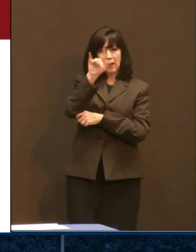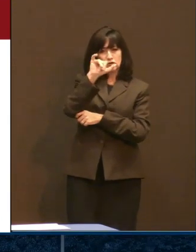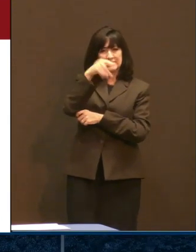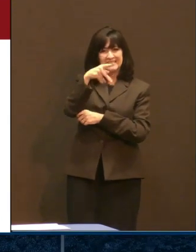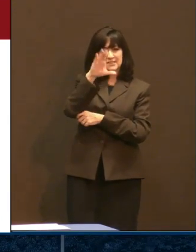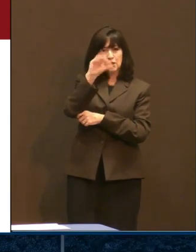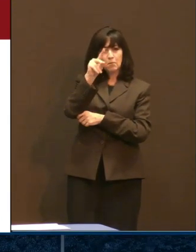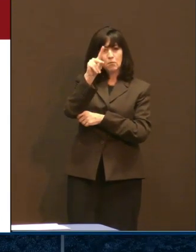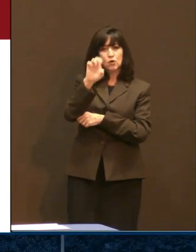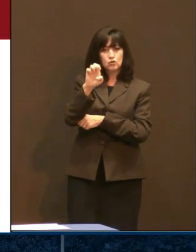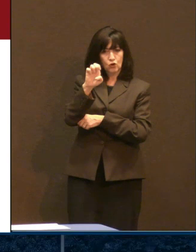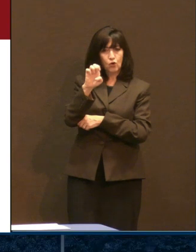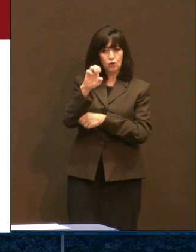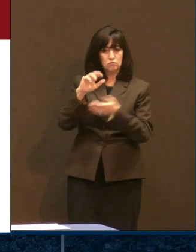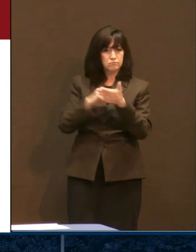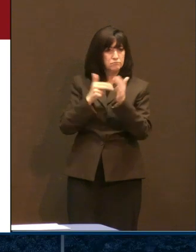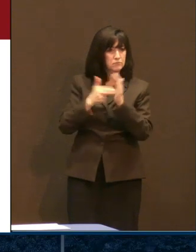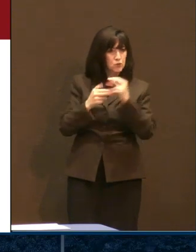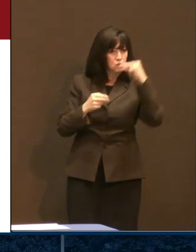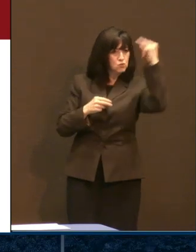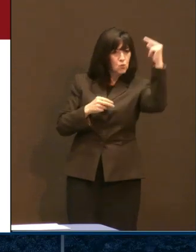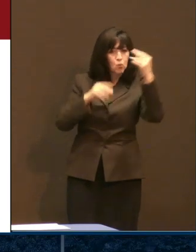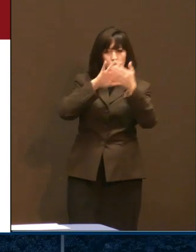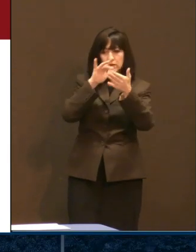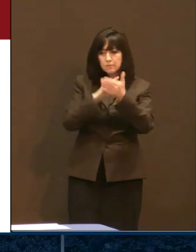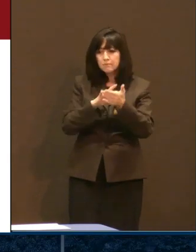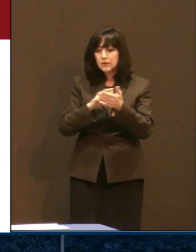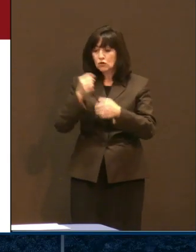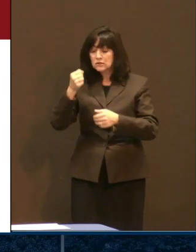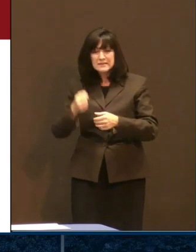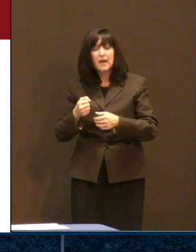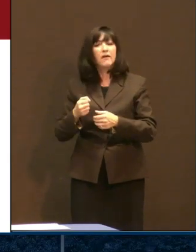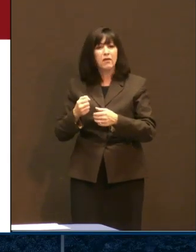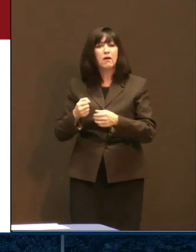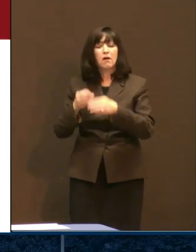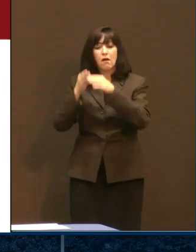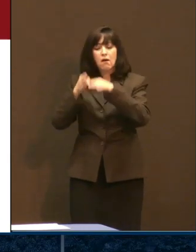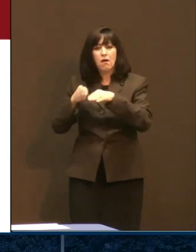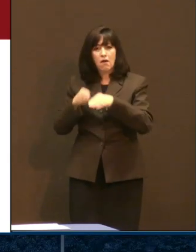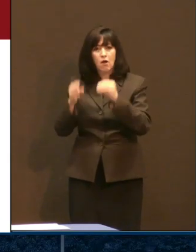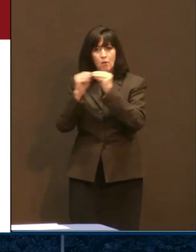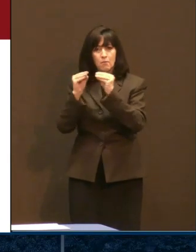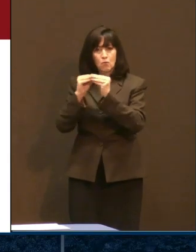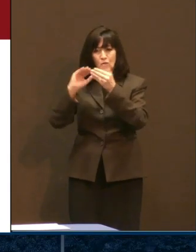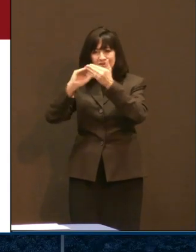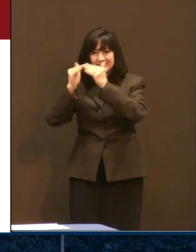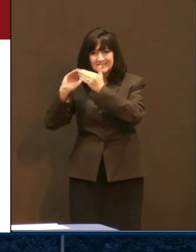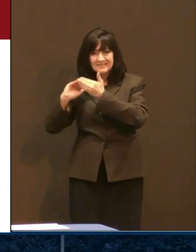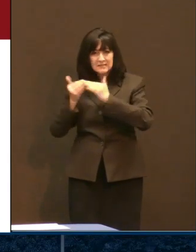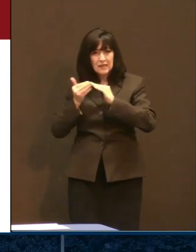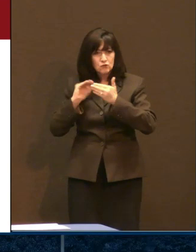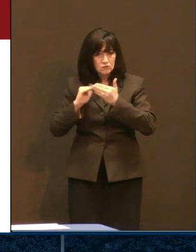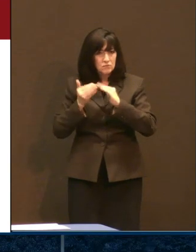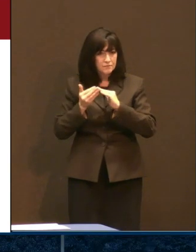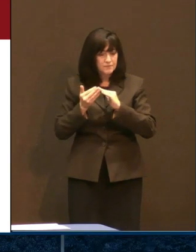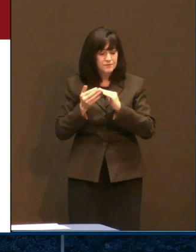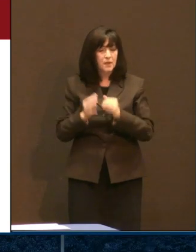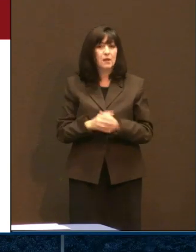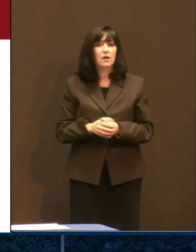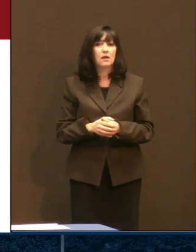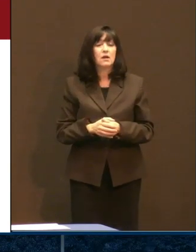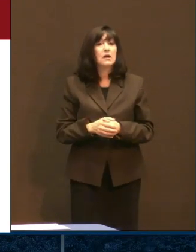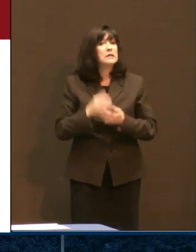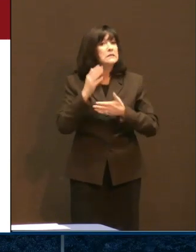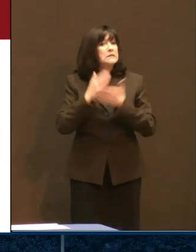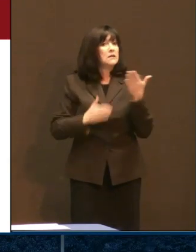we've identified communities of more vulnerable populations through the work of Healthy Communities